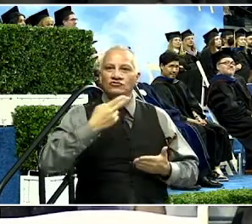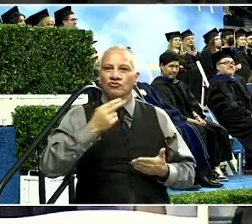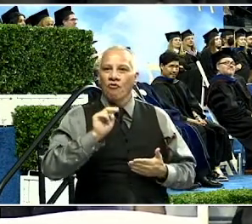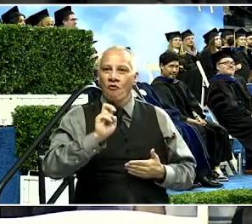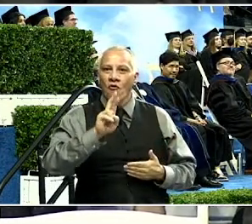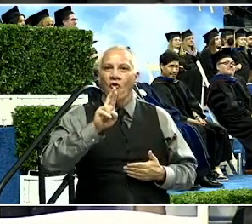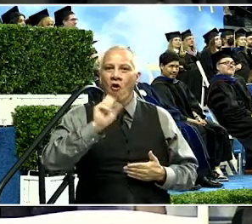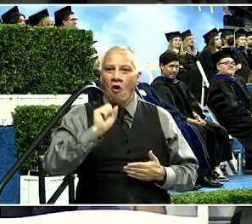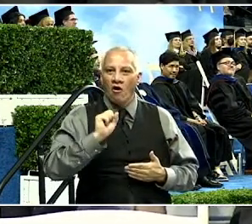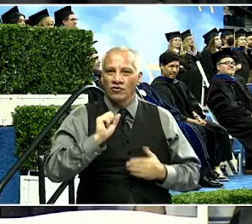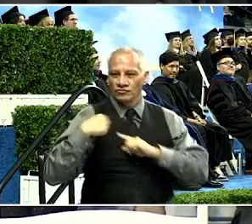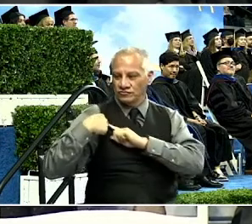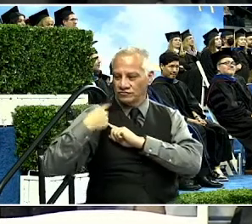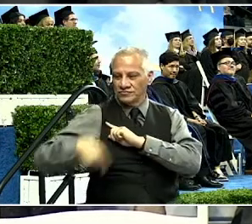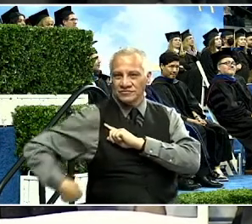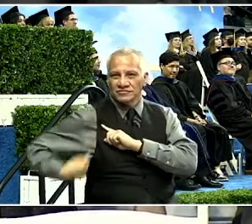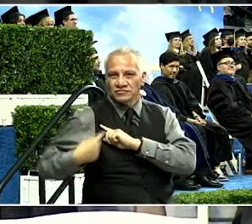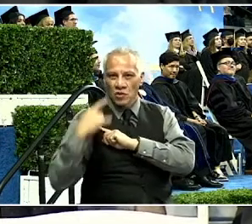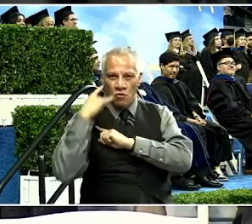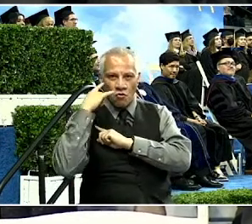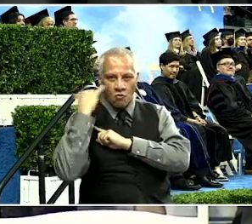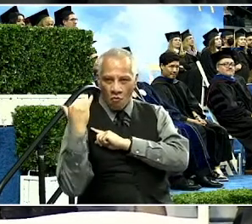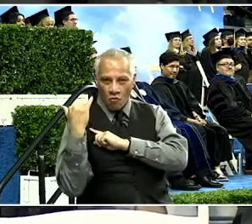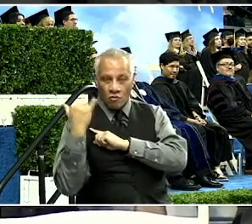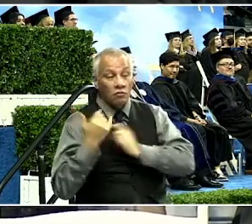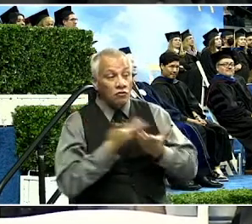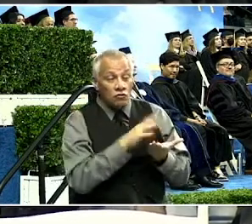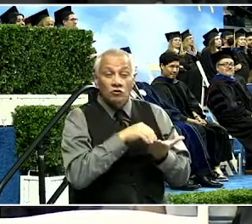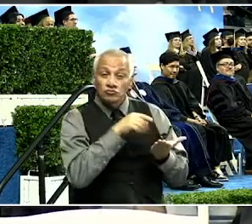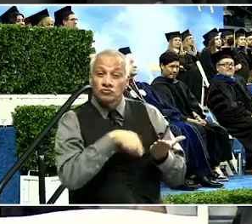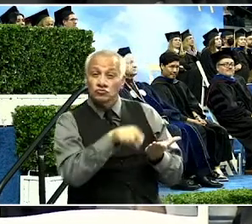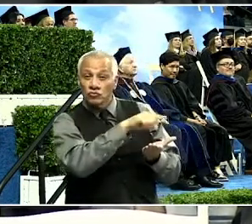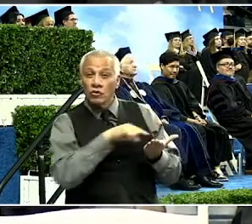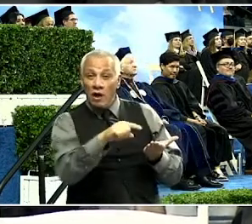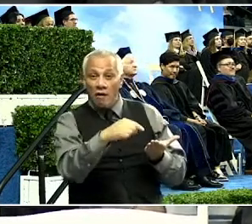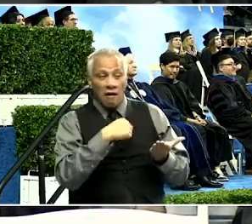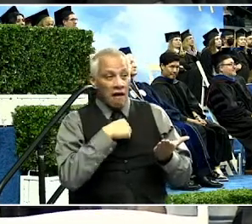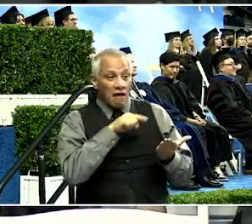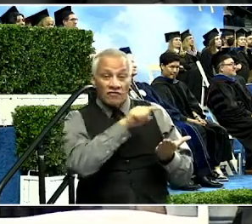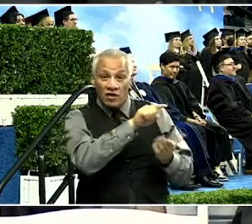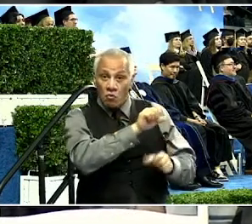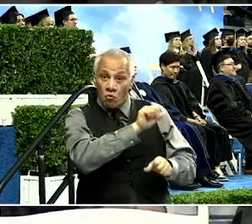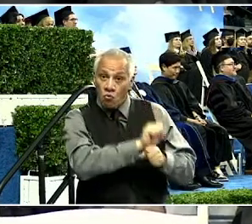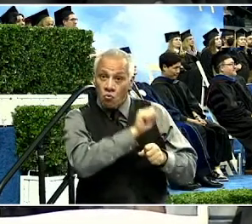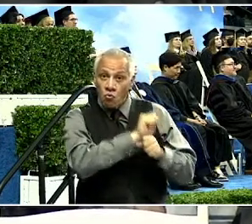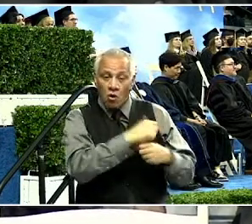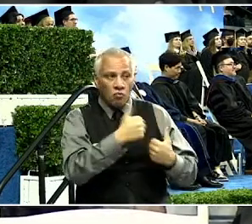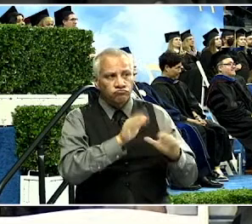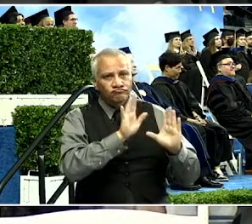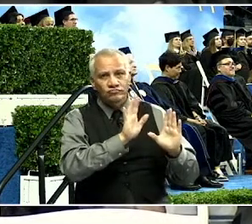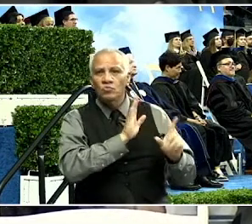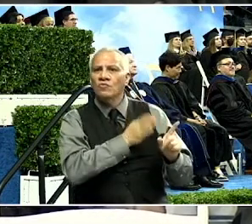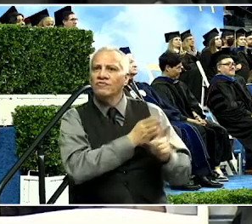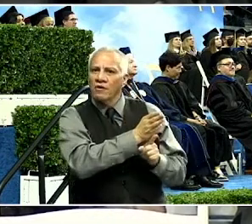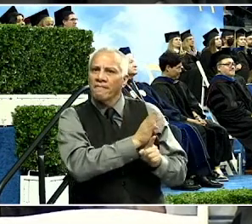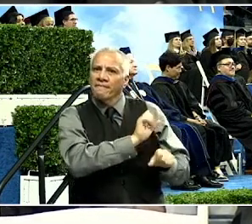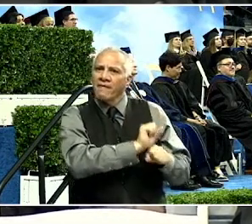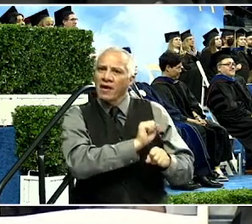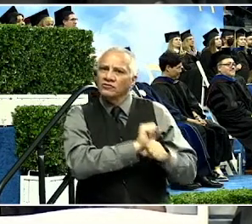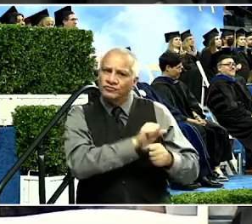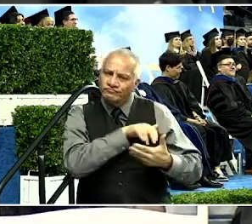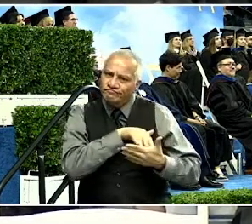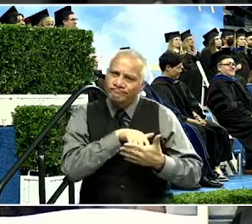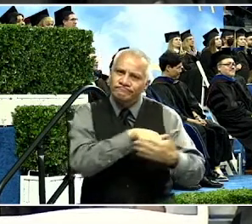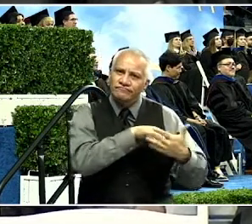The extraordinary students who are graduating with College Honors have completed outstanding work in their major and also a special set